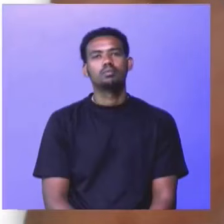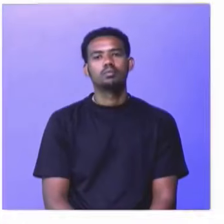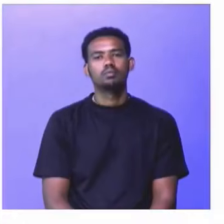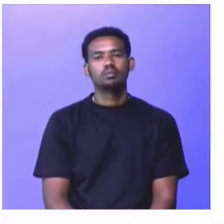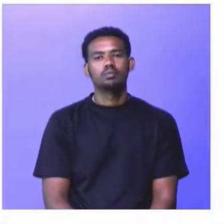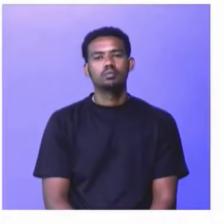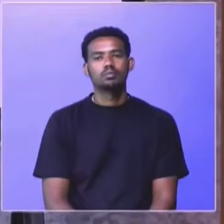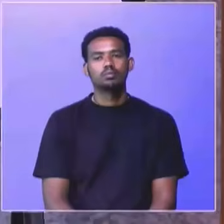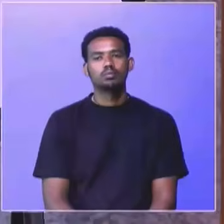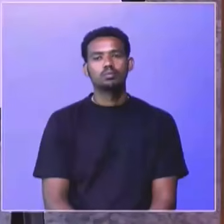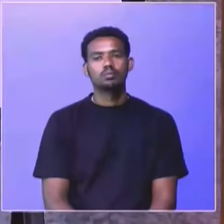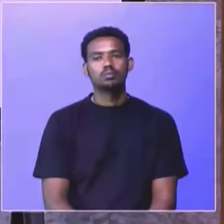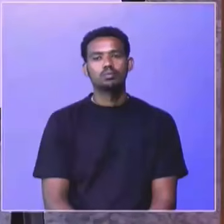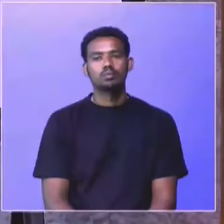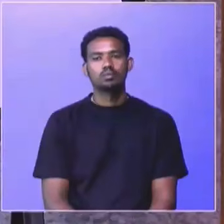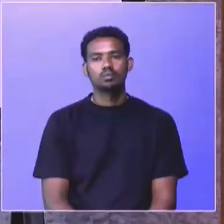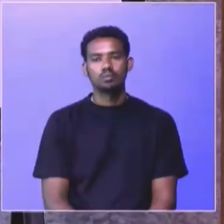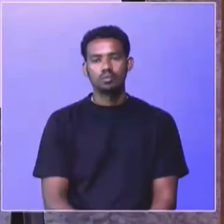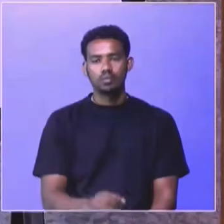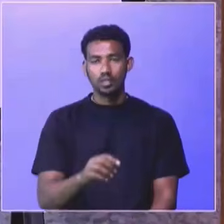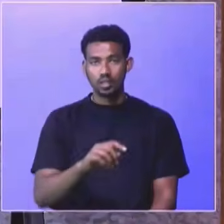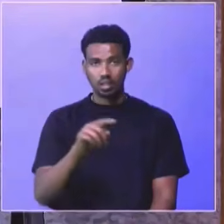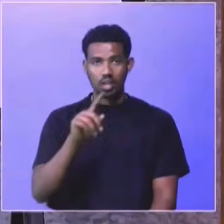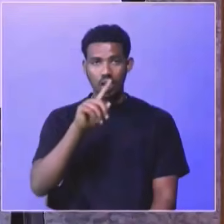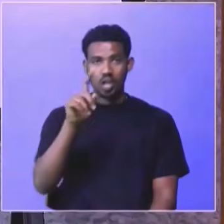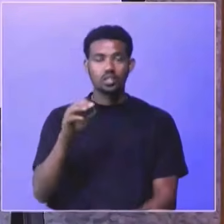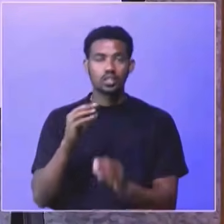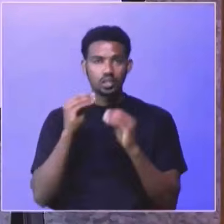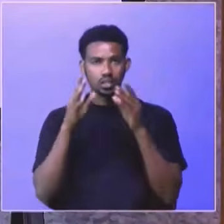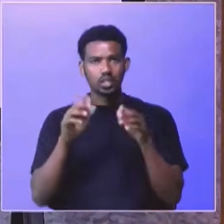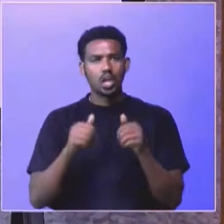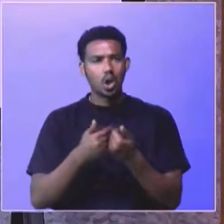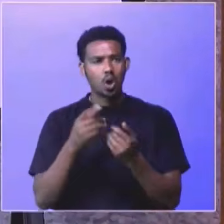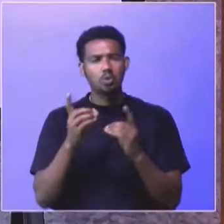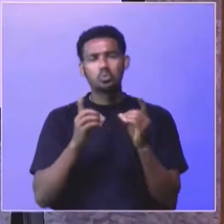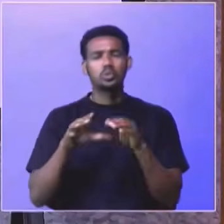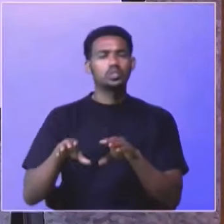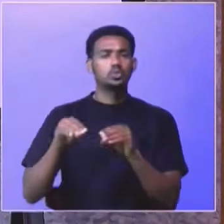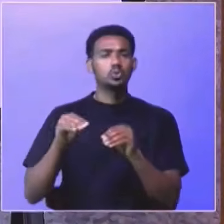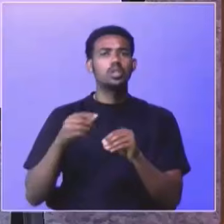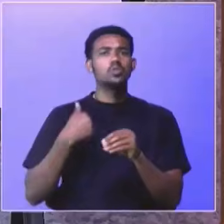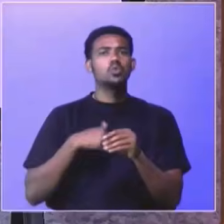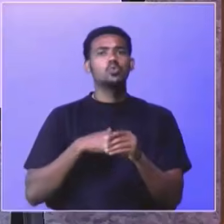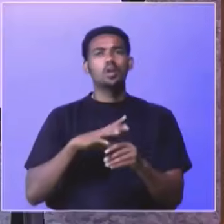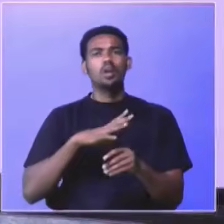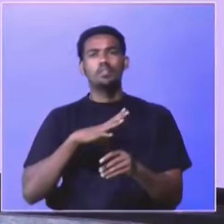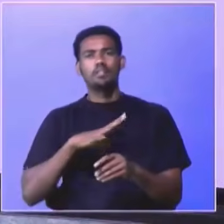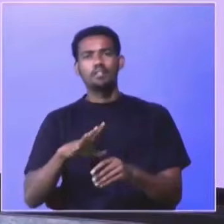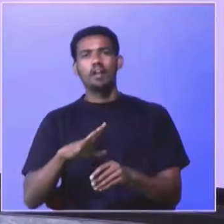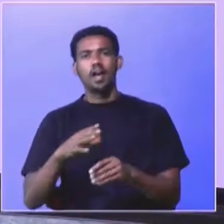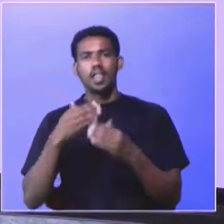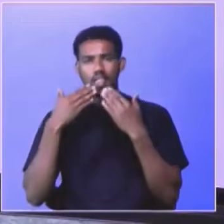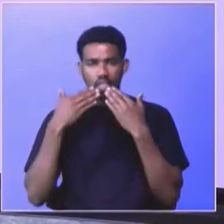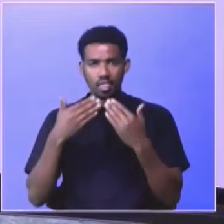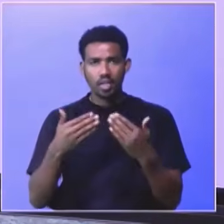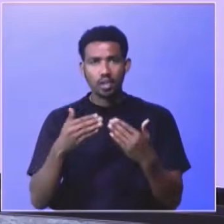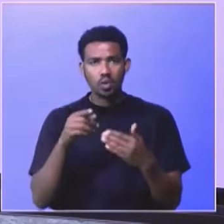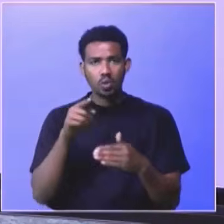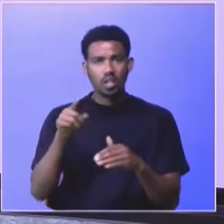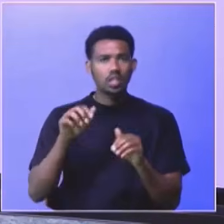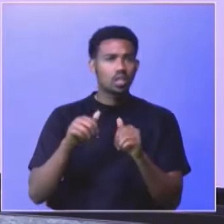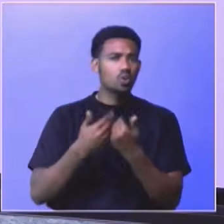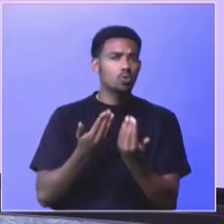Question mark asking the teacher. How are you doing, students? We are fine. Thank you. And